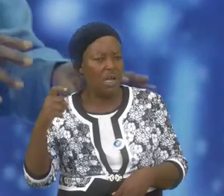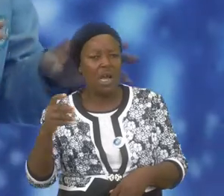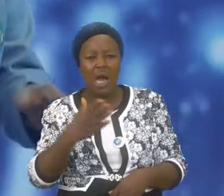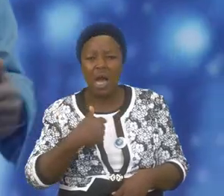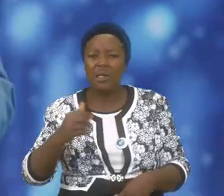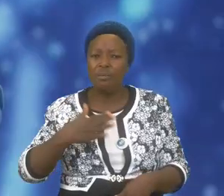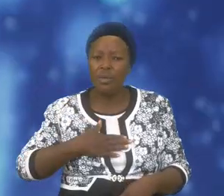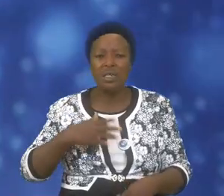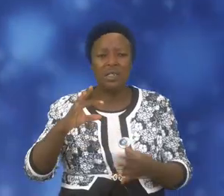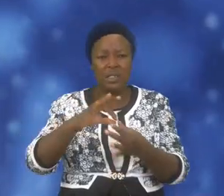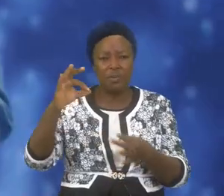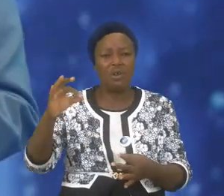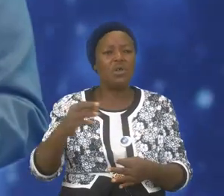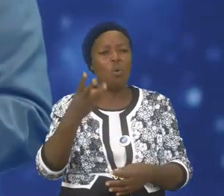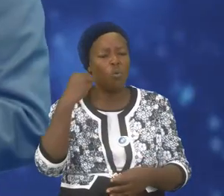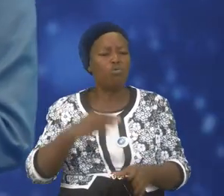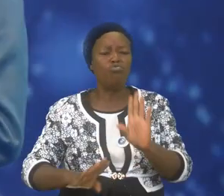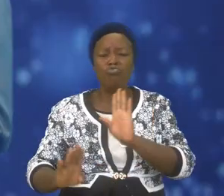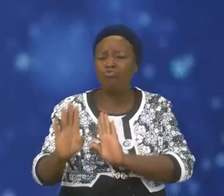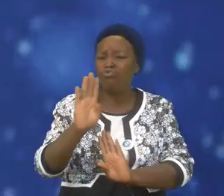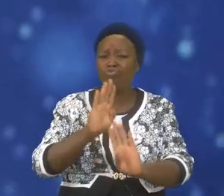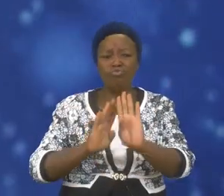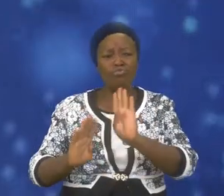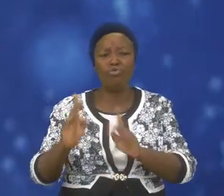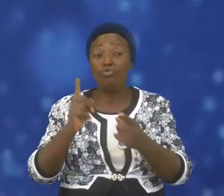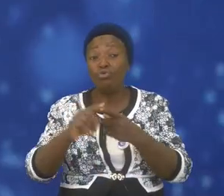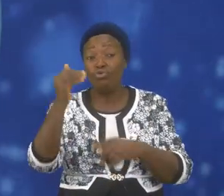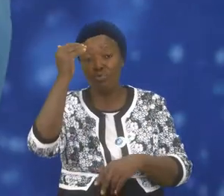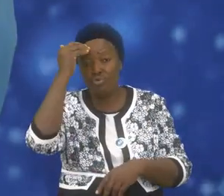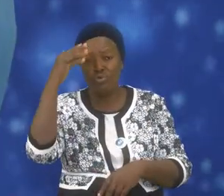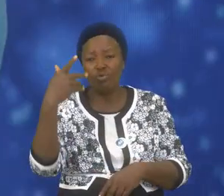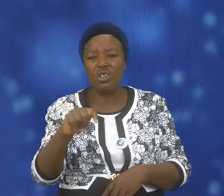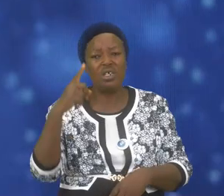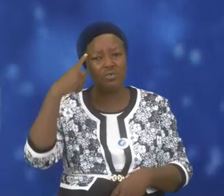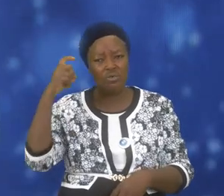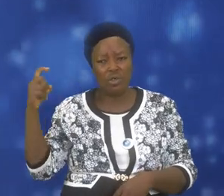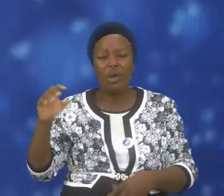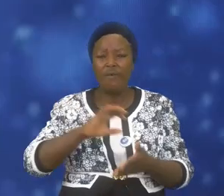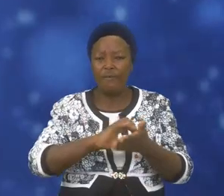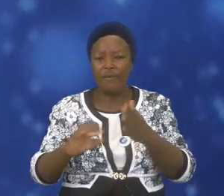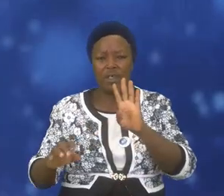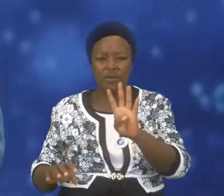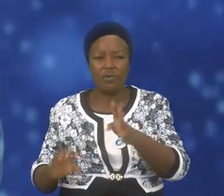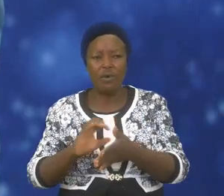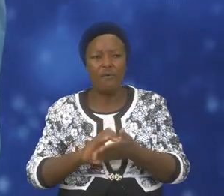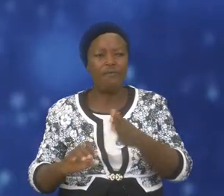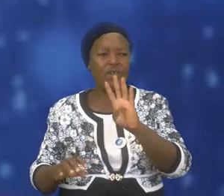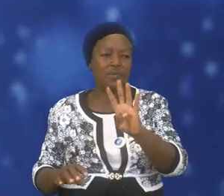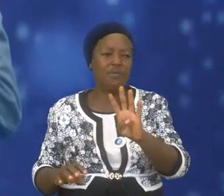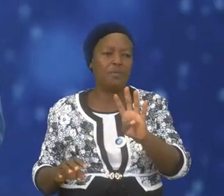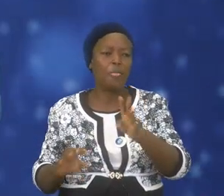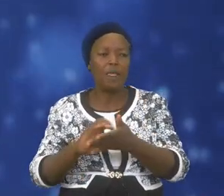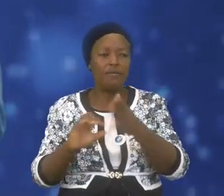know the dream. Look at verse 4. In verse 4 it says, then spake the Chaldeans to the king